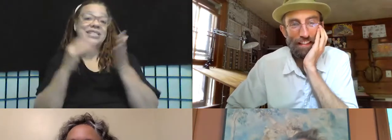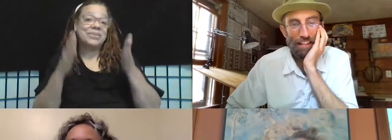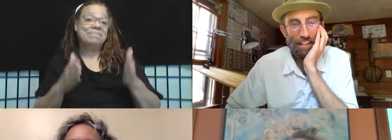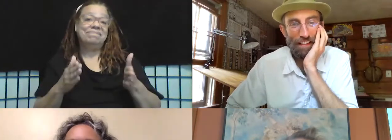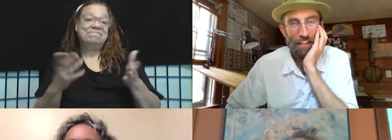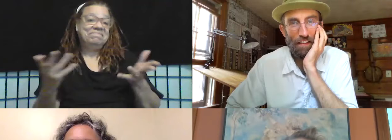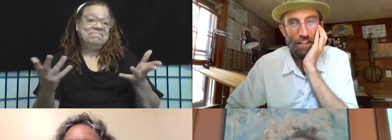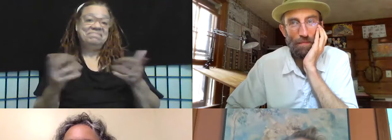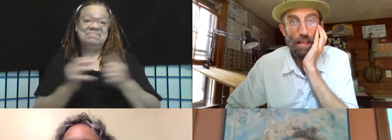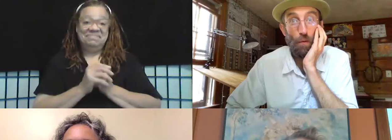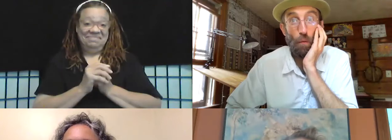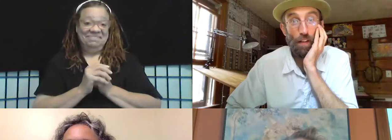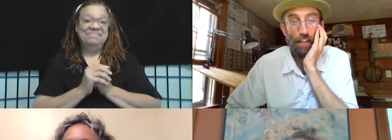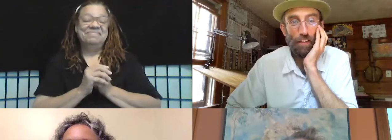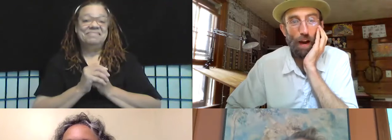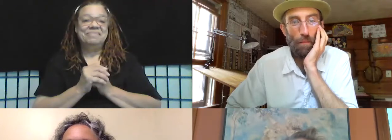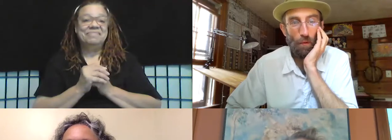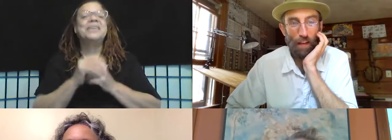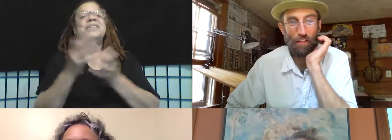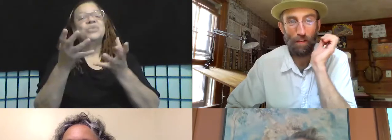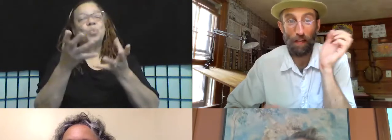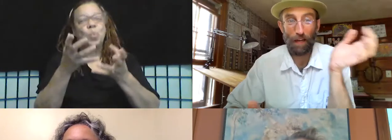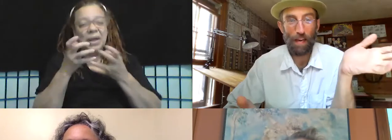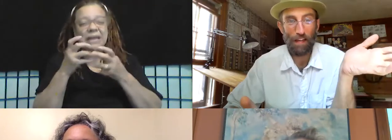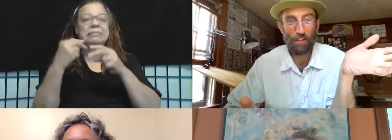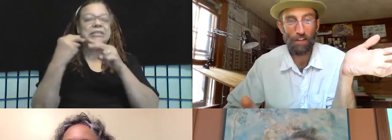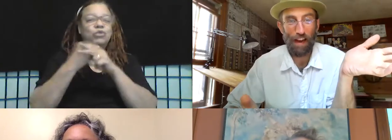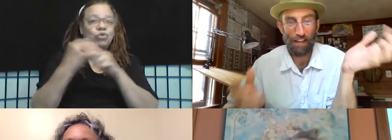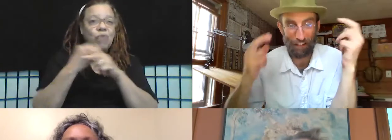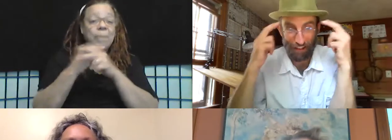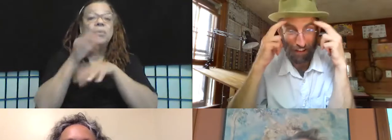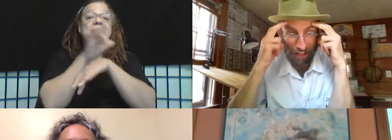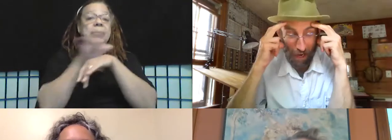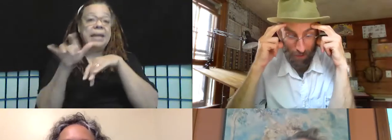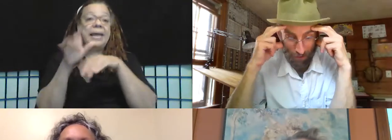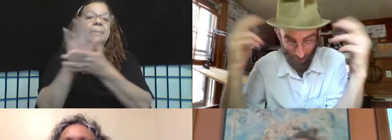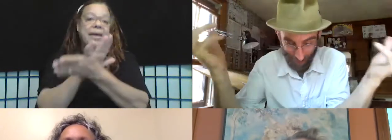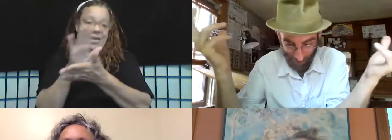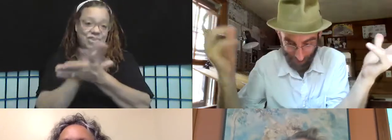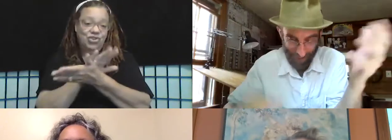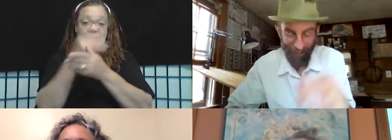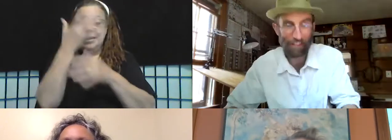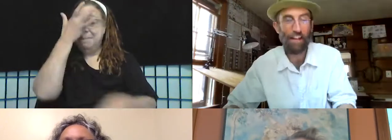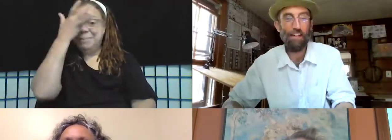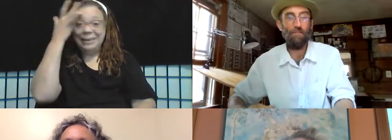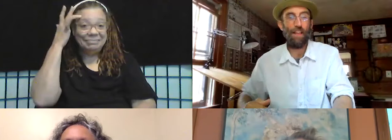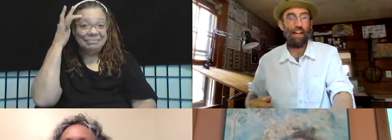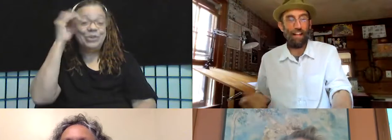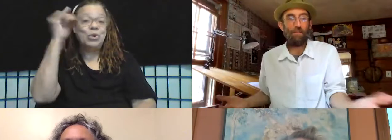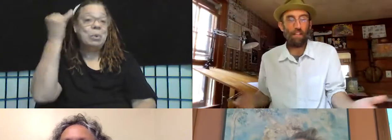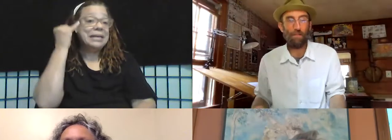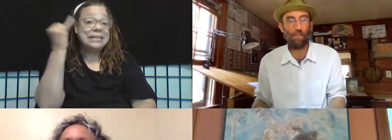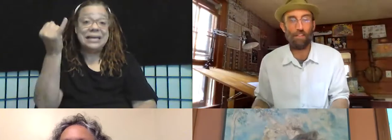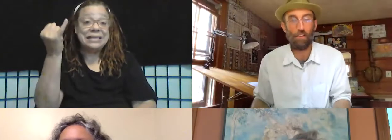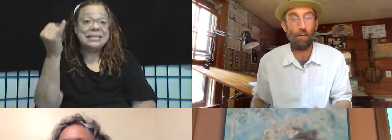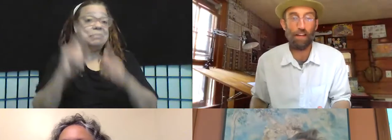that being willing to grapple with the blank page and the absolute lack of ideas.